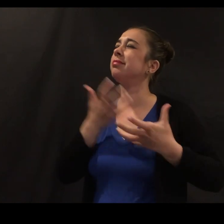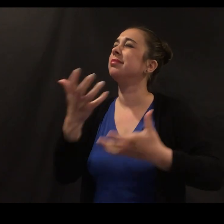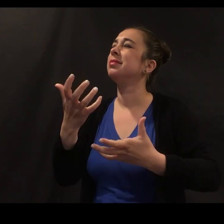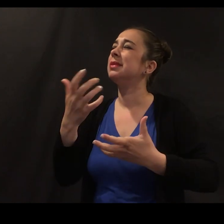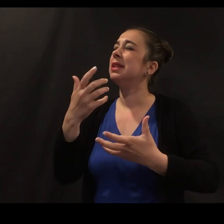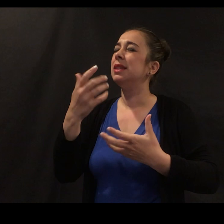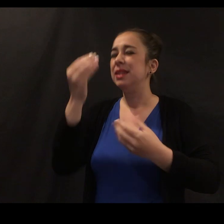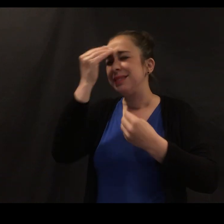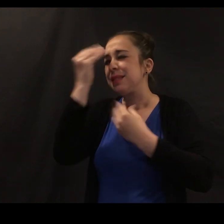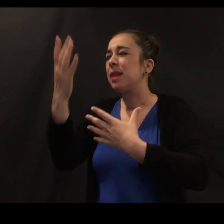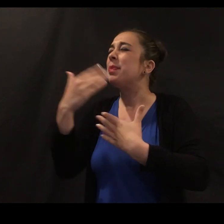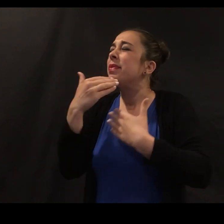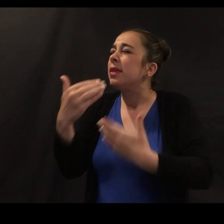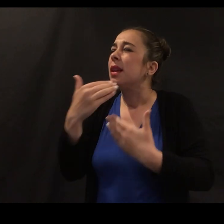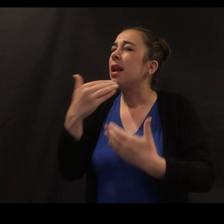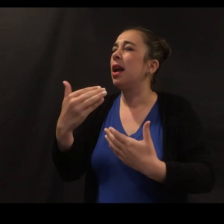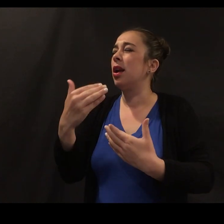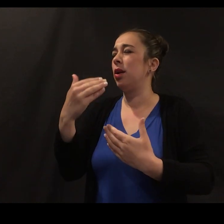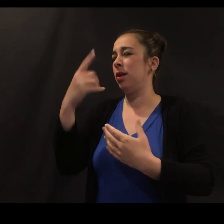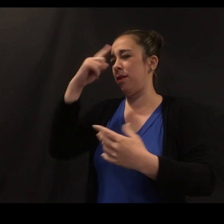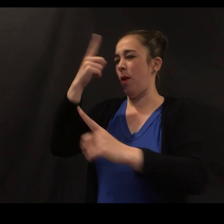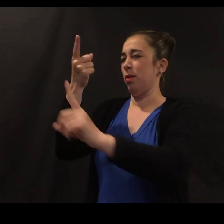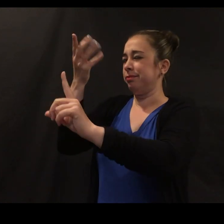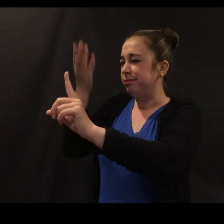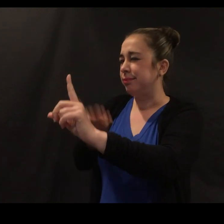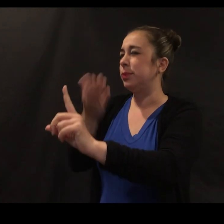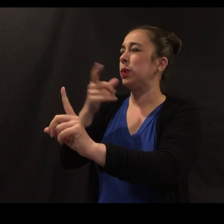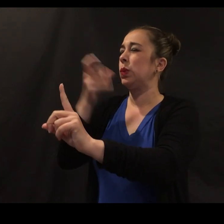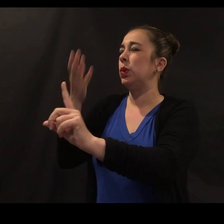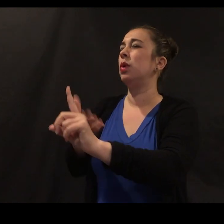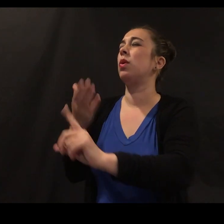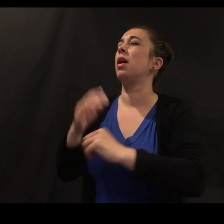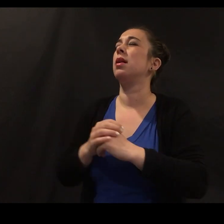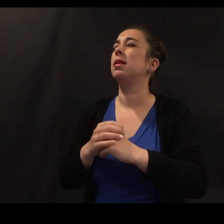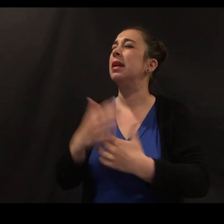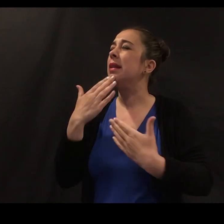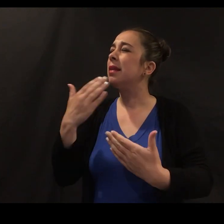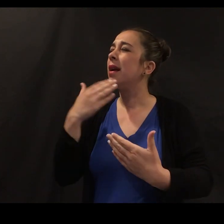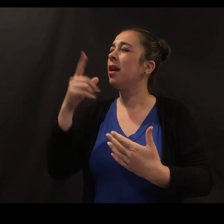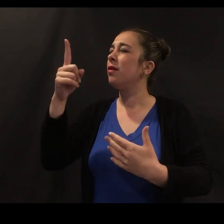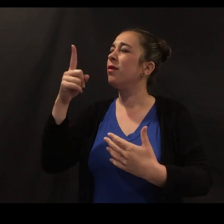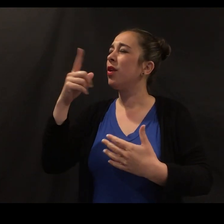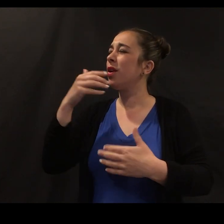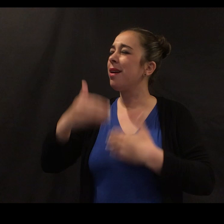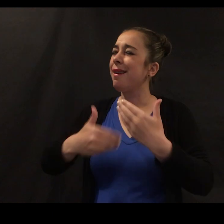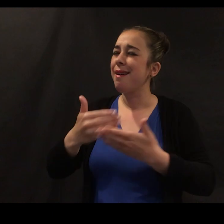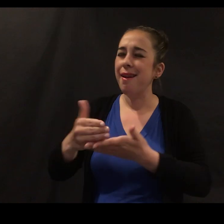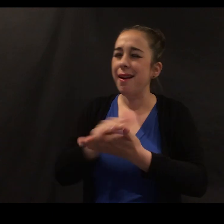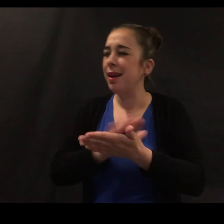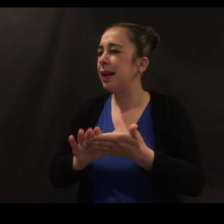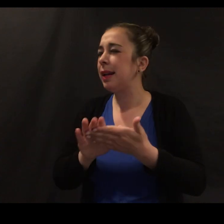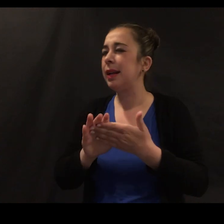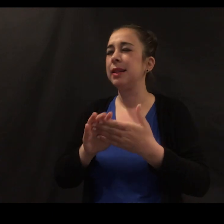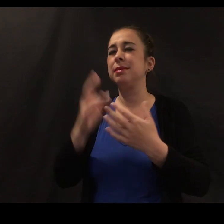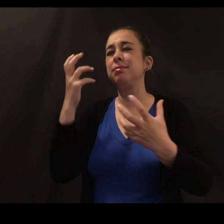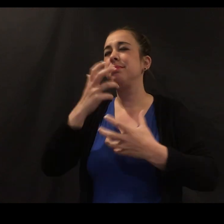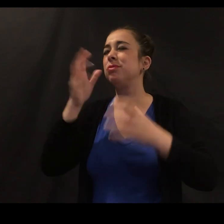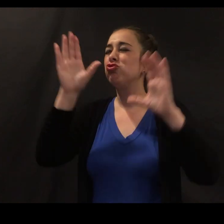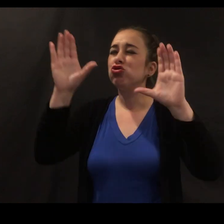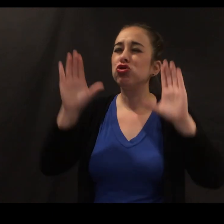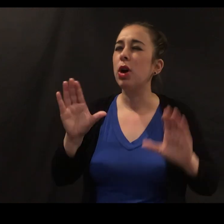you for being who you are. Thank you for your kindness. Thank you for your greatness. Thank you for